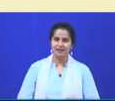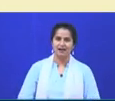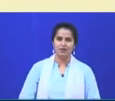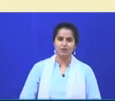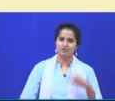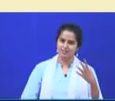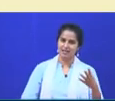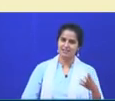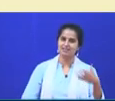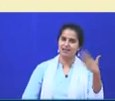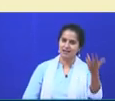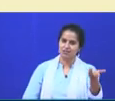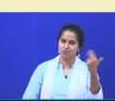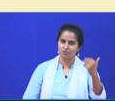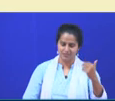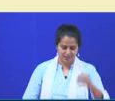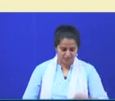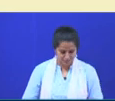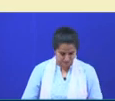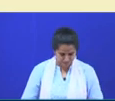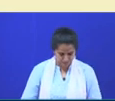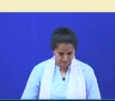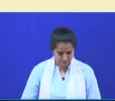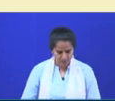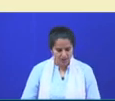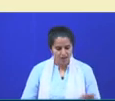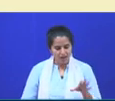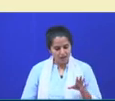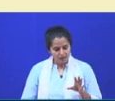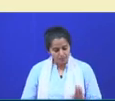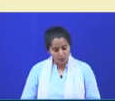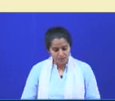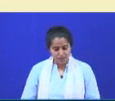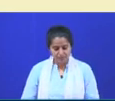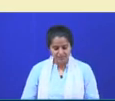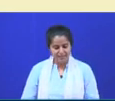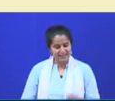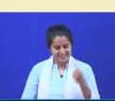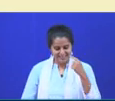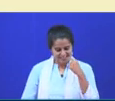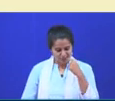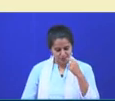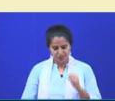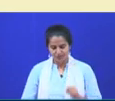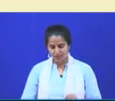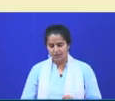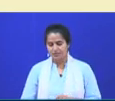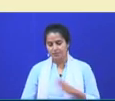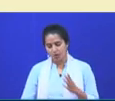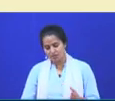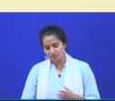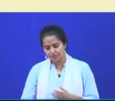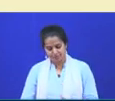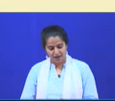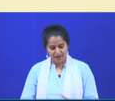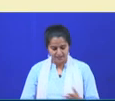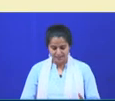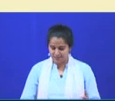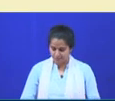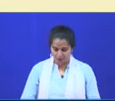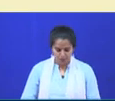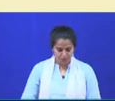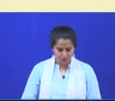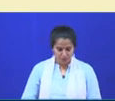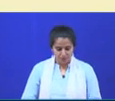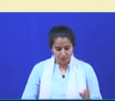and then I will recite it and ask you to recite after. The poison of the snake is in its tooth. The poison of the fly is